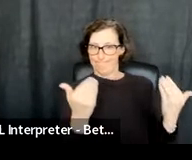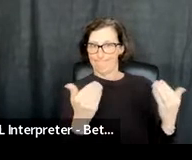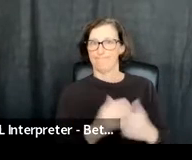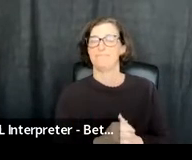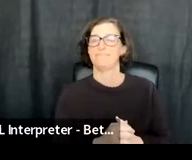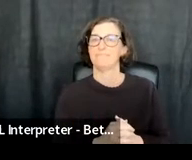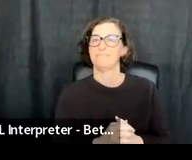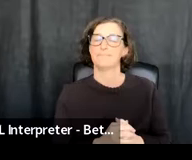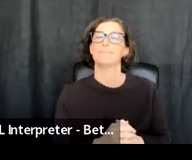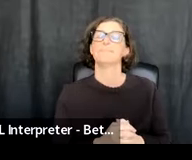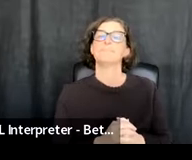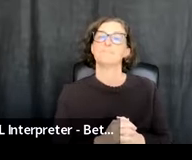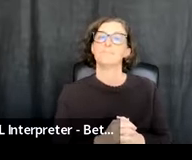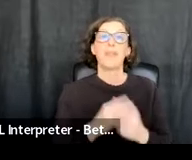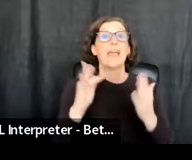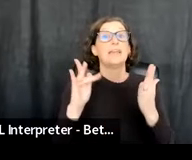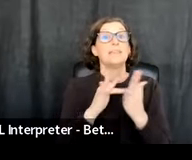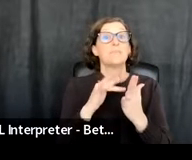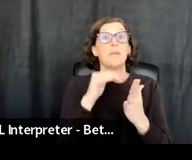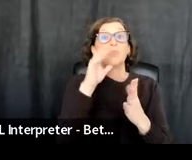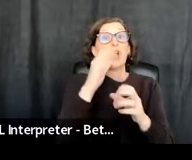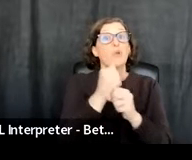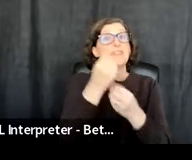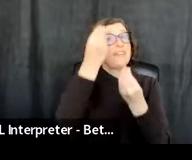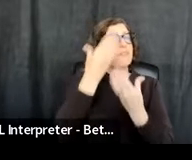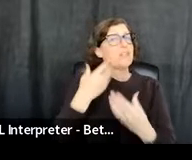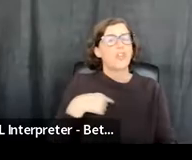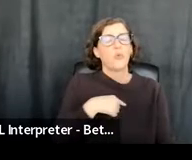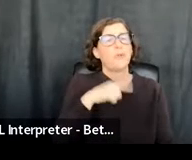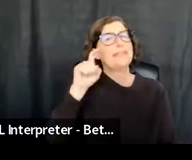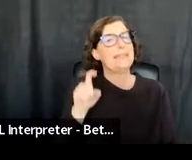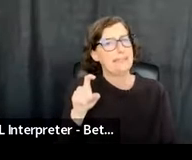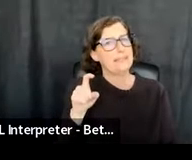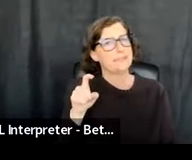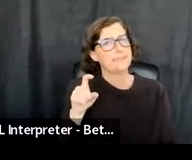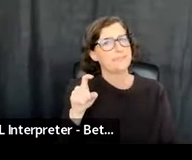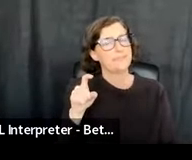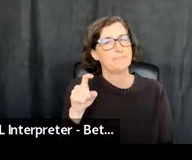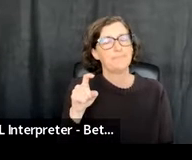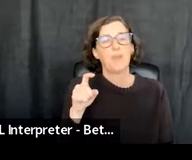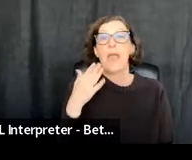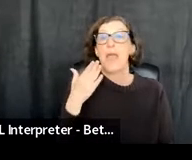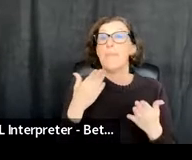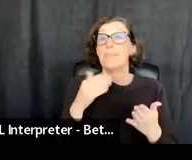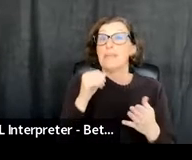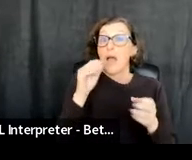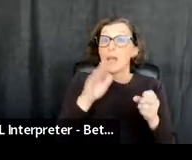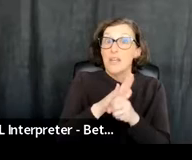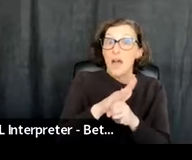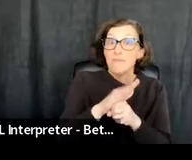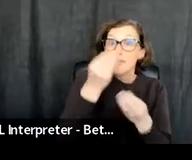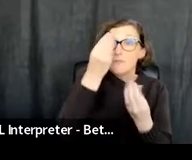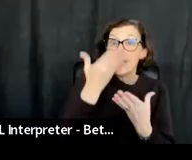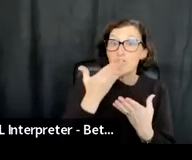Sometimes we don't get the information that we need, and that tends to be, we get little information, sometimes we get wrong